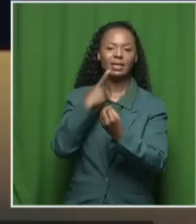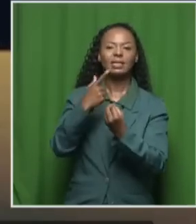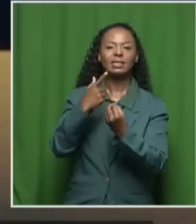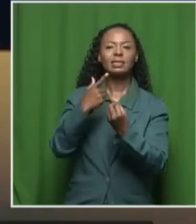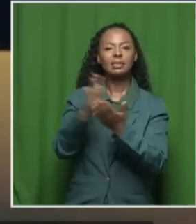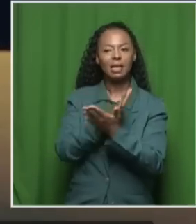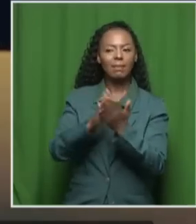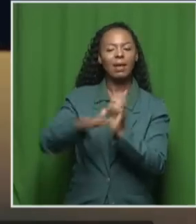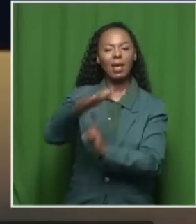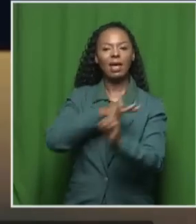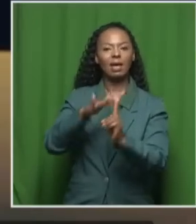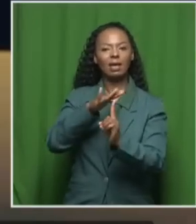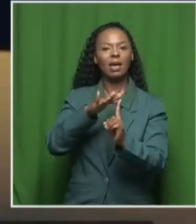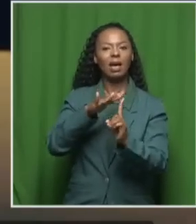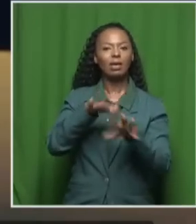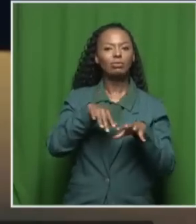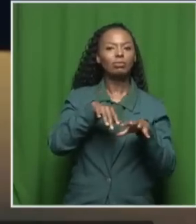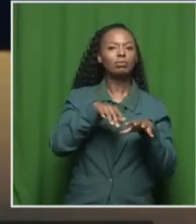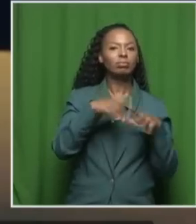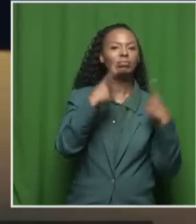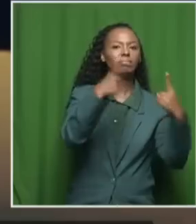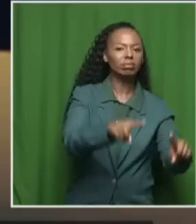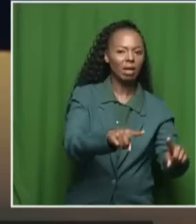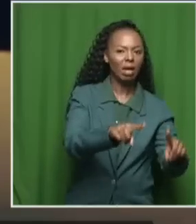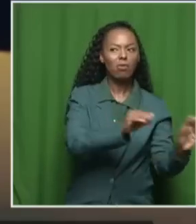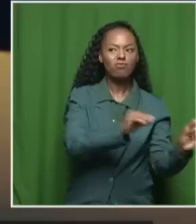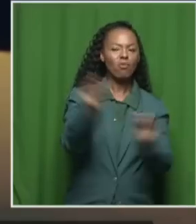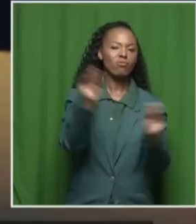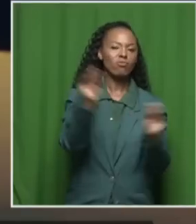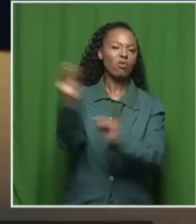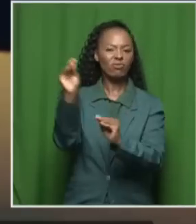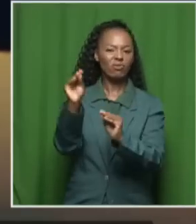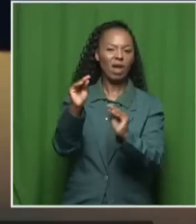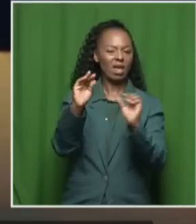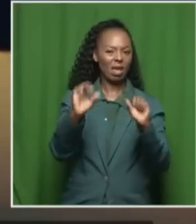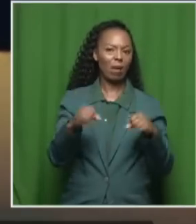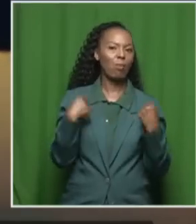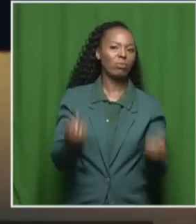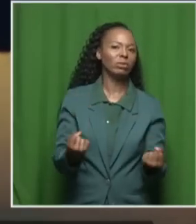also that evacuations were underway. So what's currently happening?